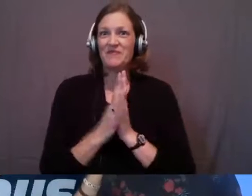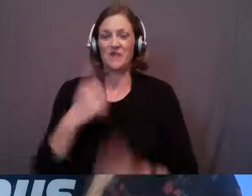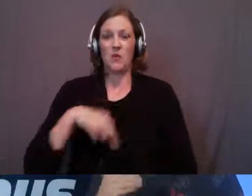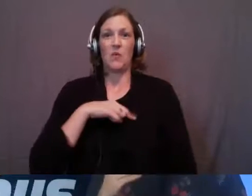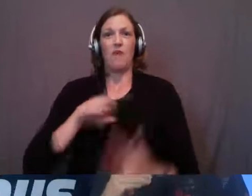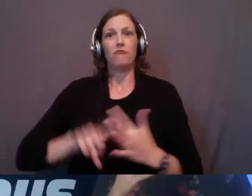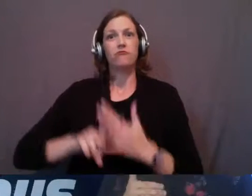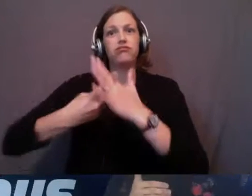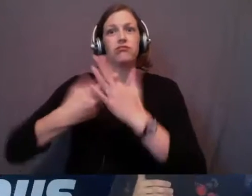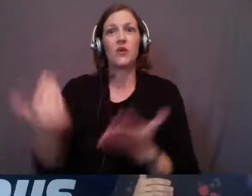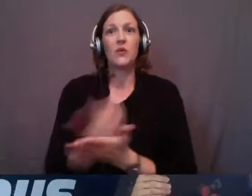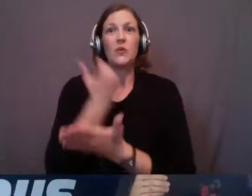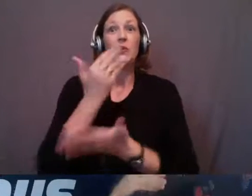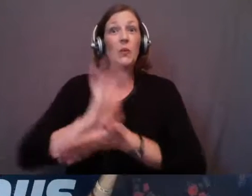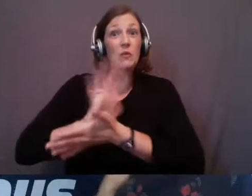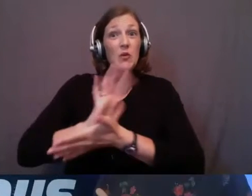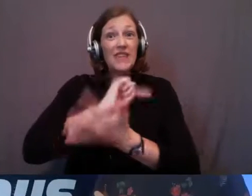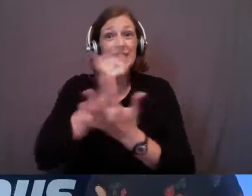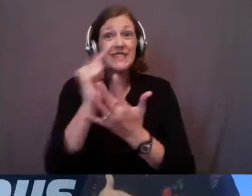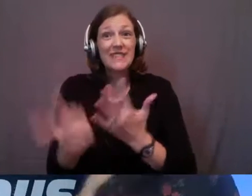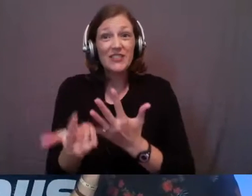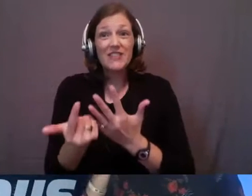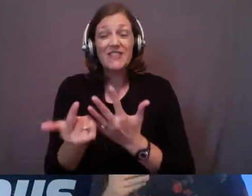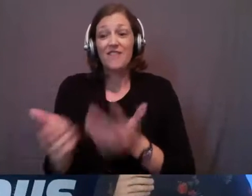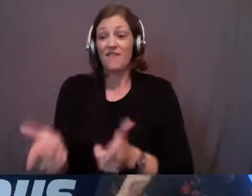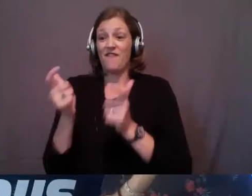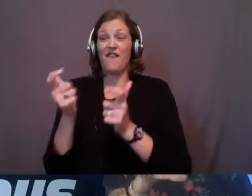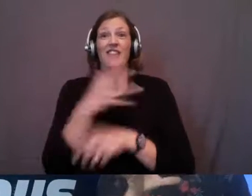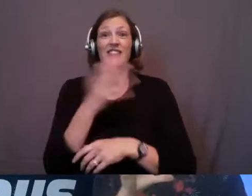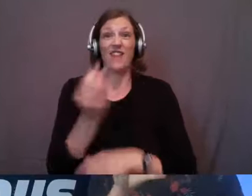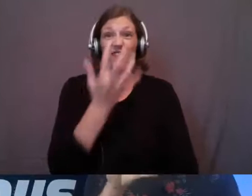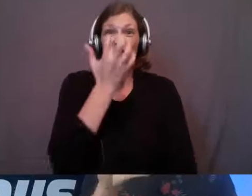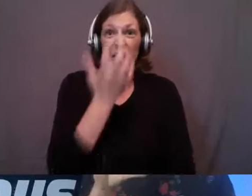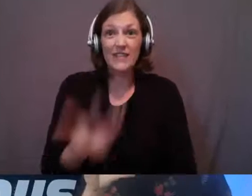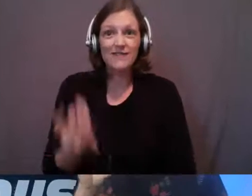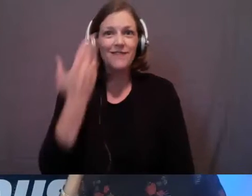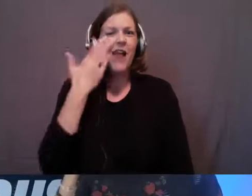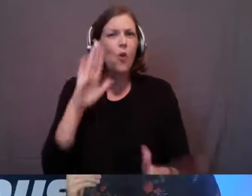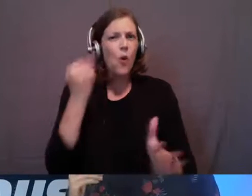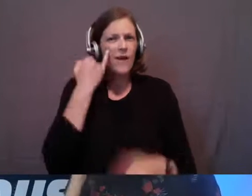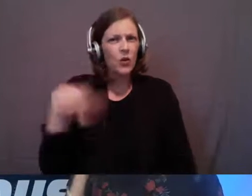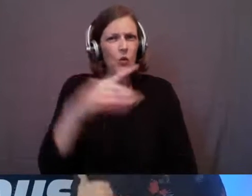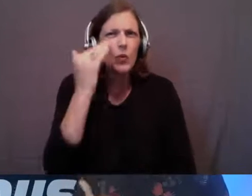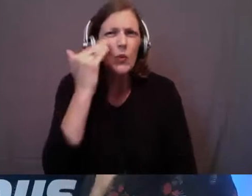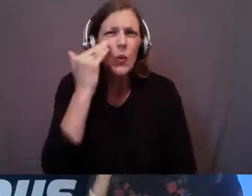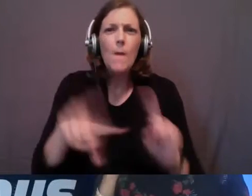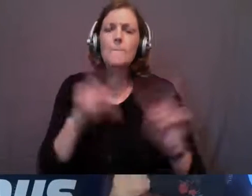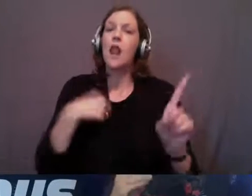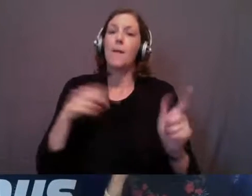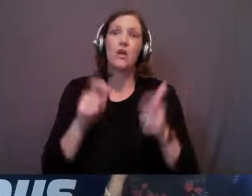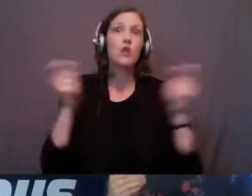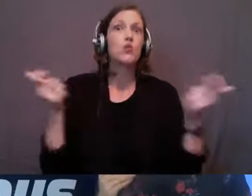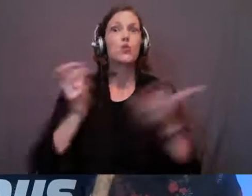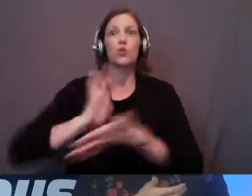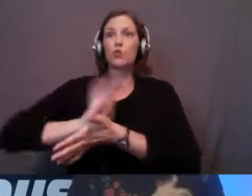a brand new movie series on Fast and Furious. And I don't know if you guys know this, but I am a huge